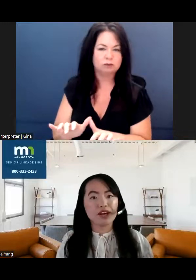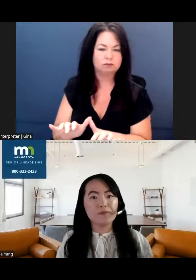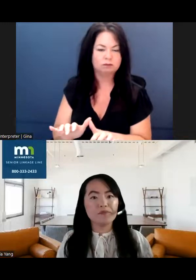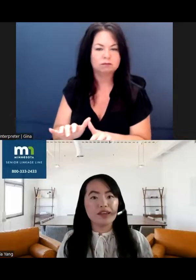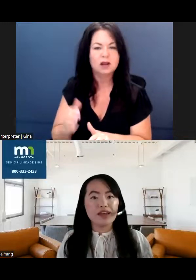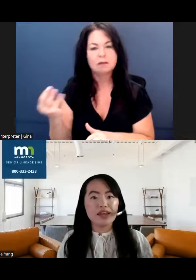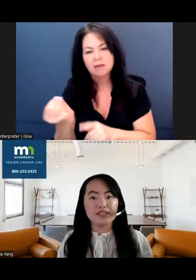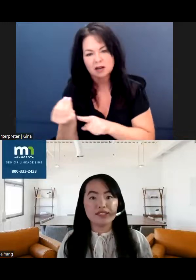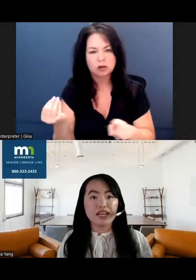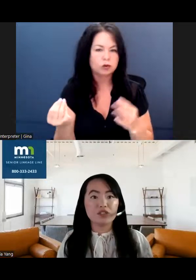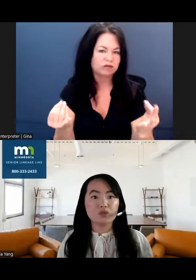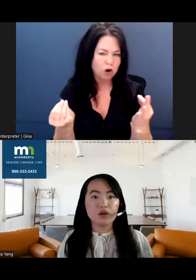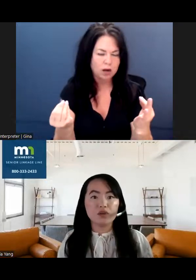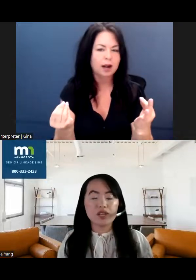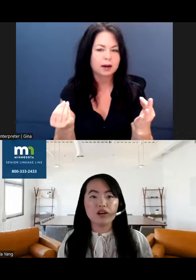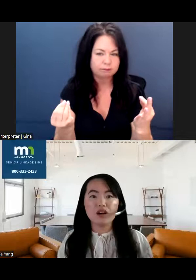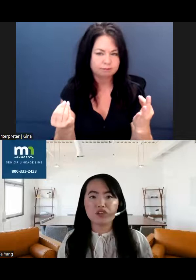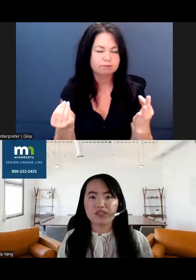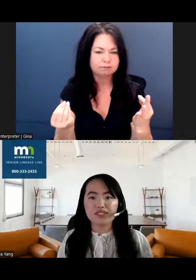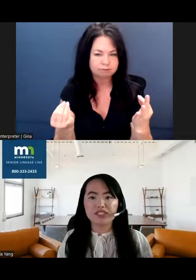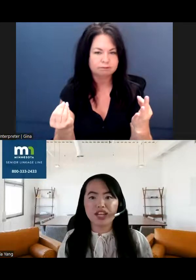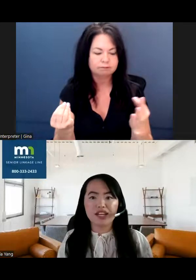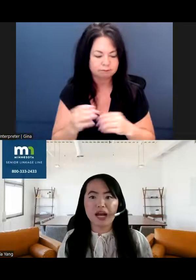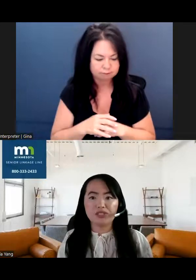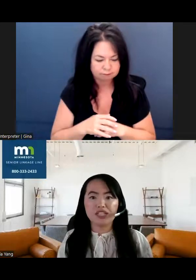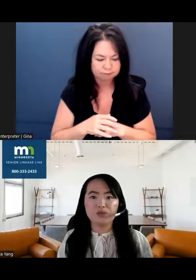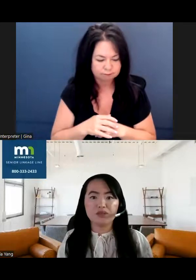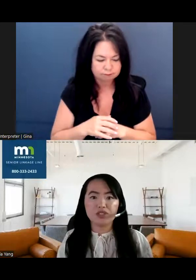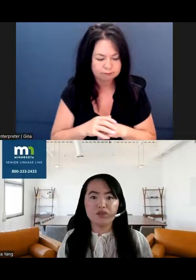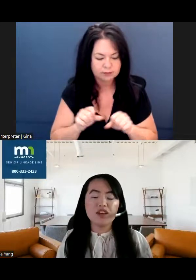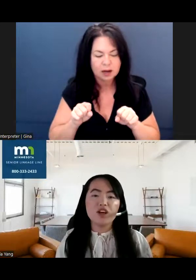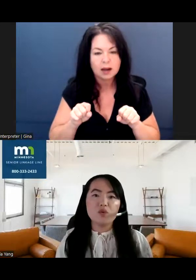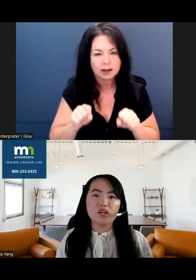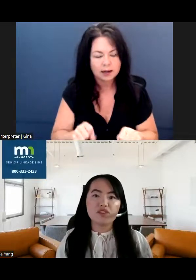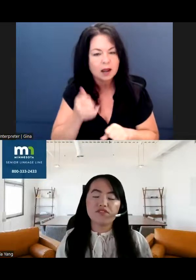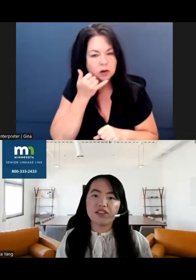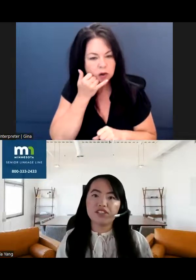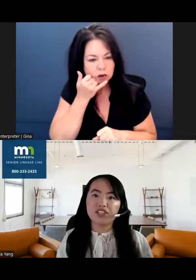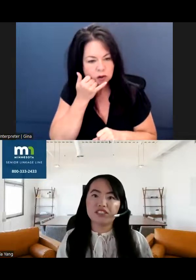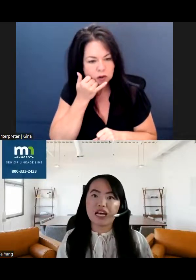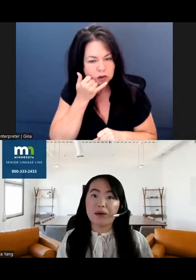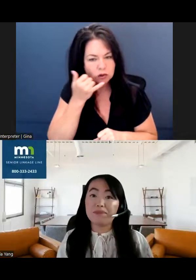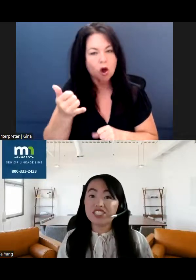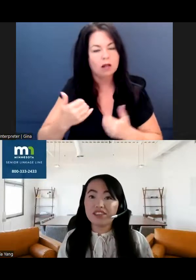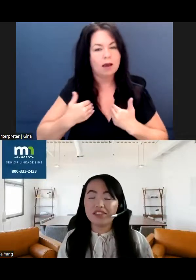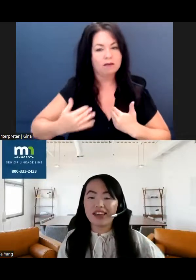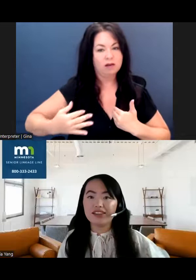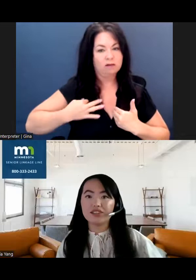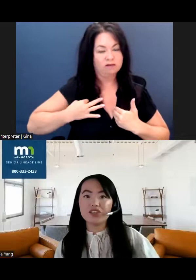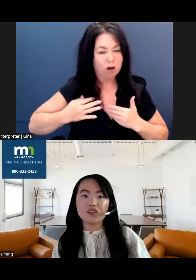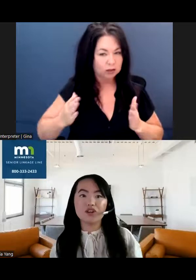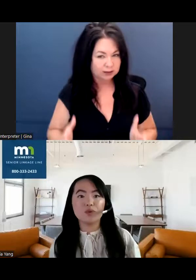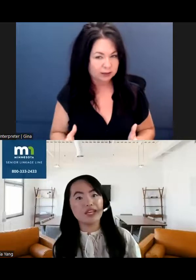through Friday. And as well, you can call through this chatting option as well too. One of our volunteers mentioned